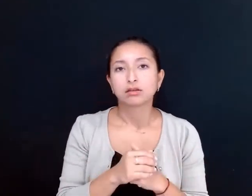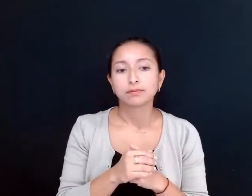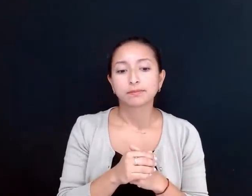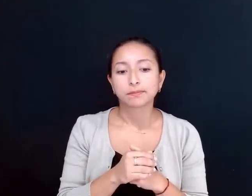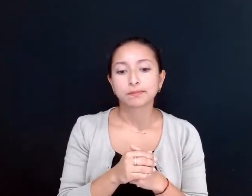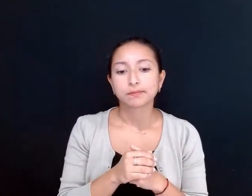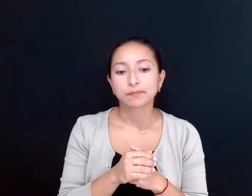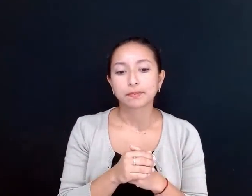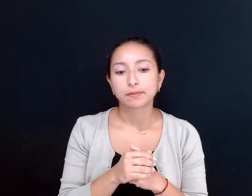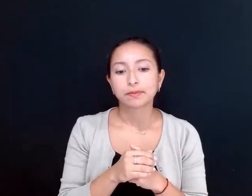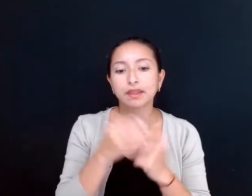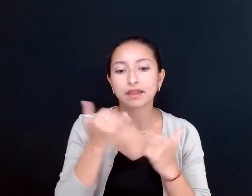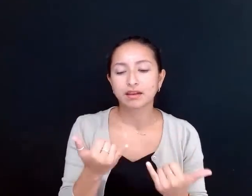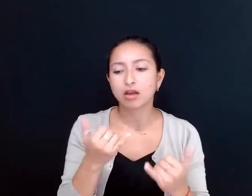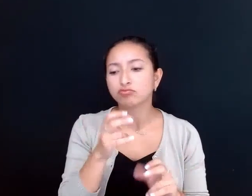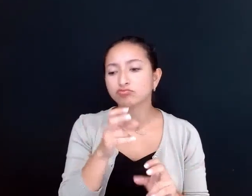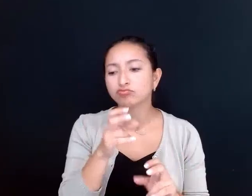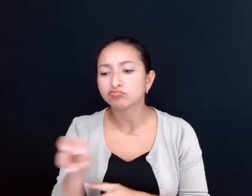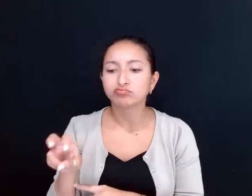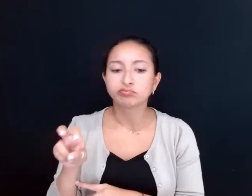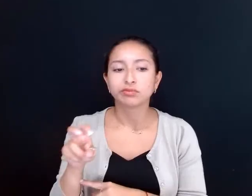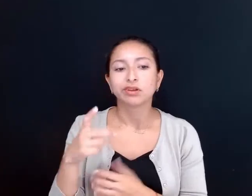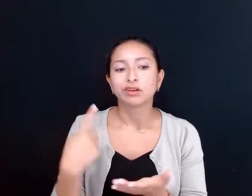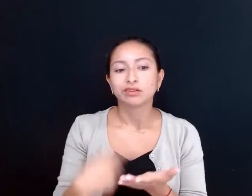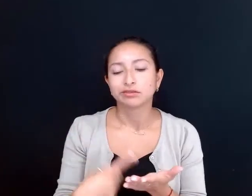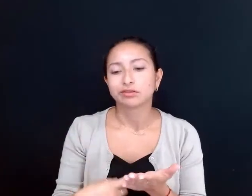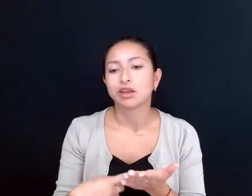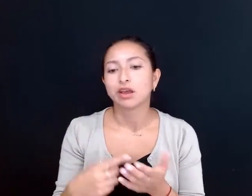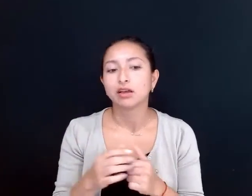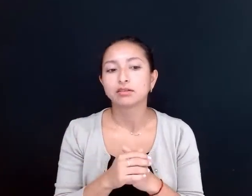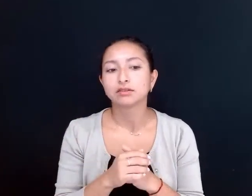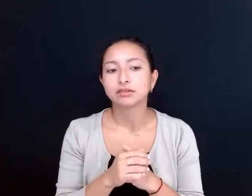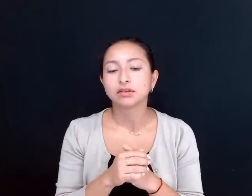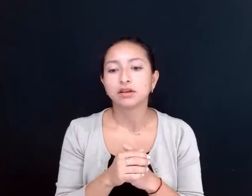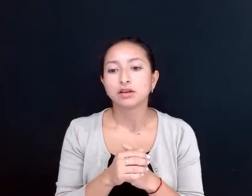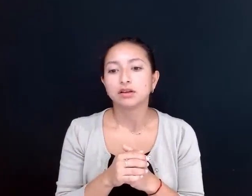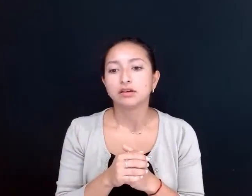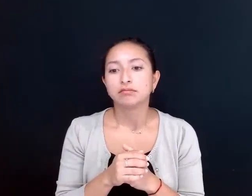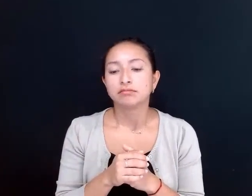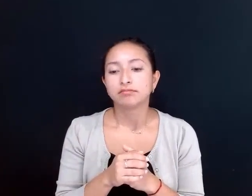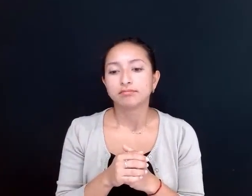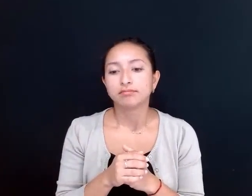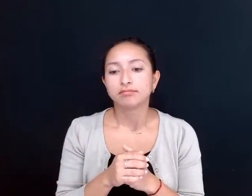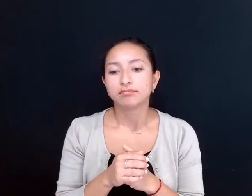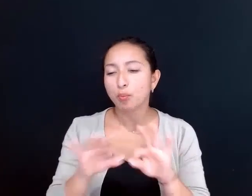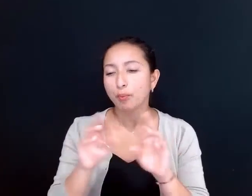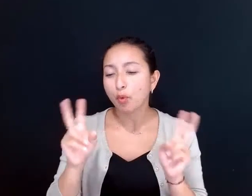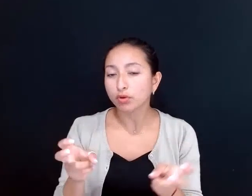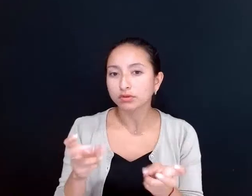talking about employment, because I know that's another big thing we hear from individuals, because